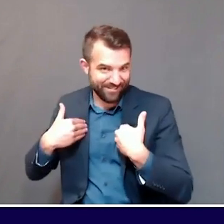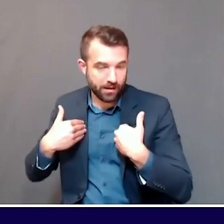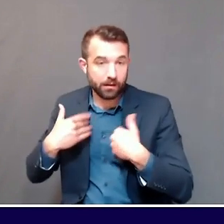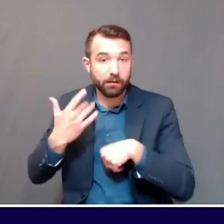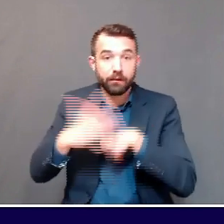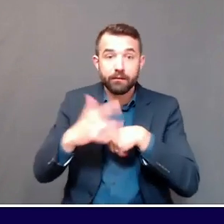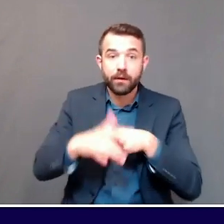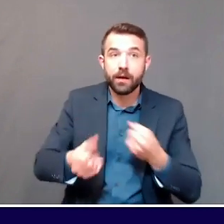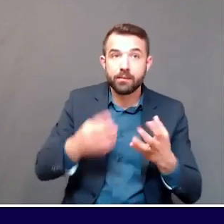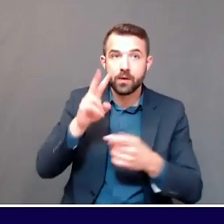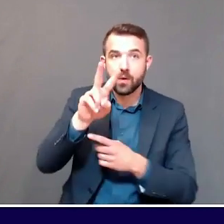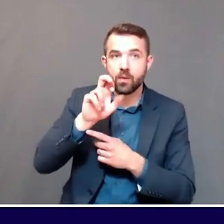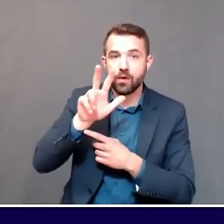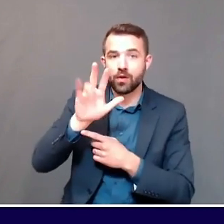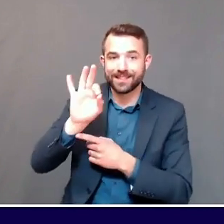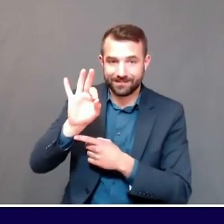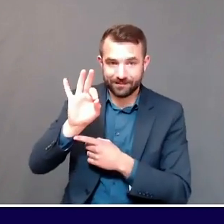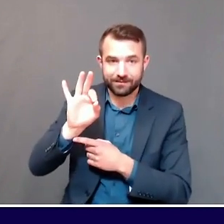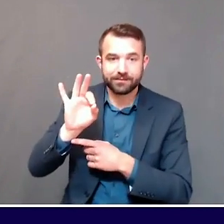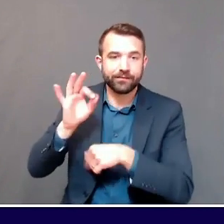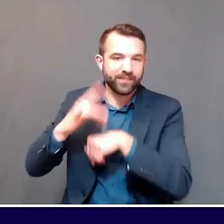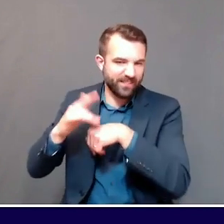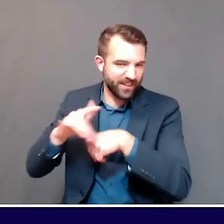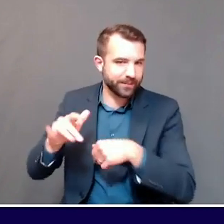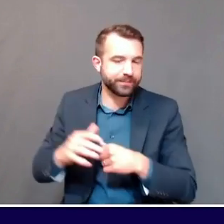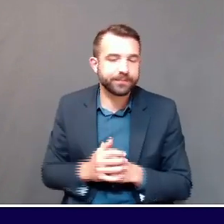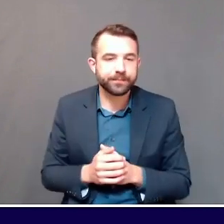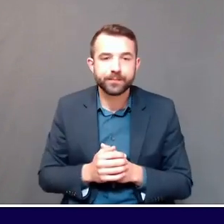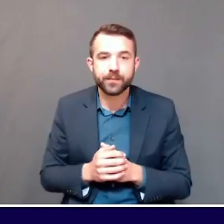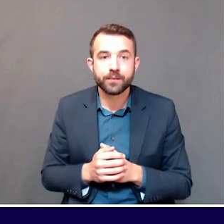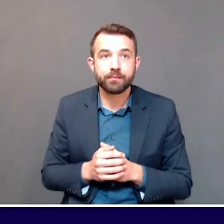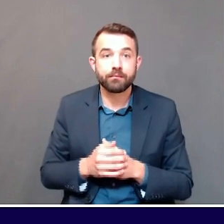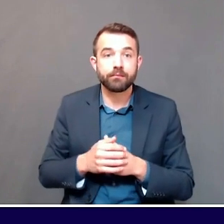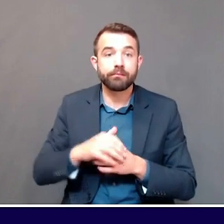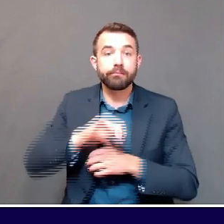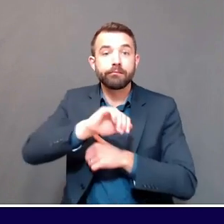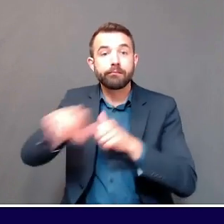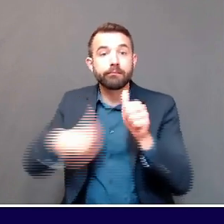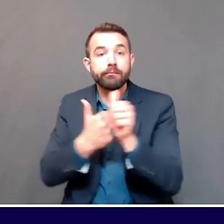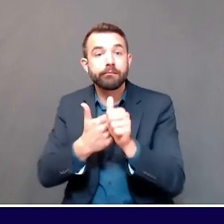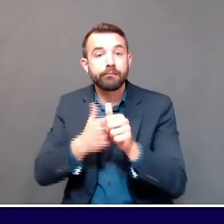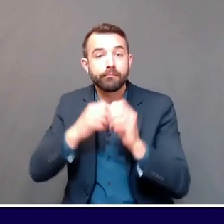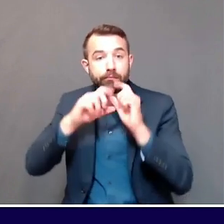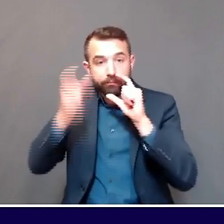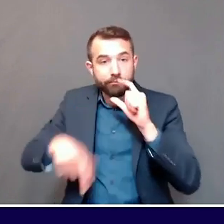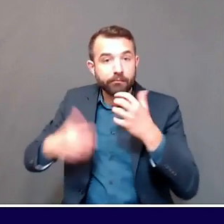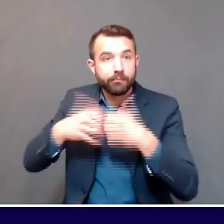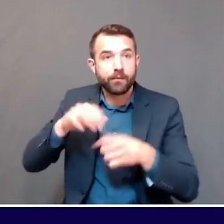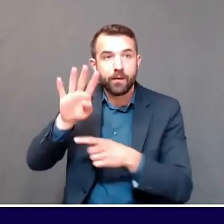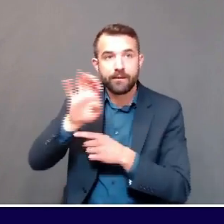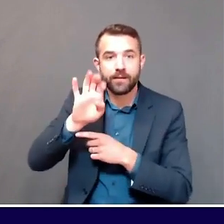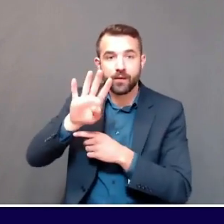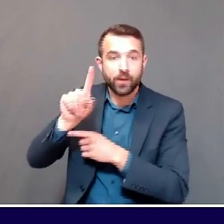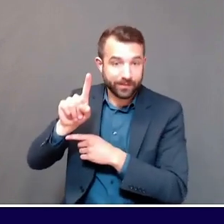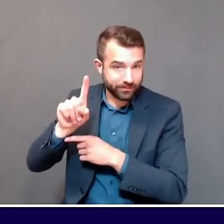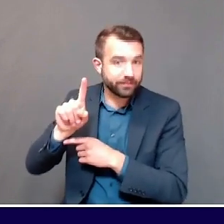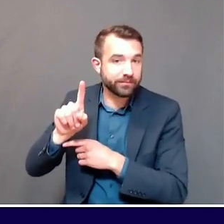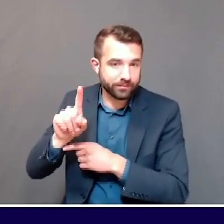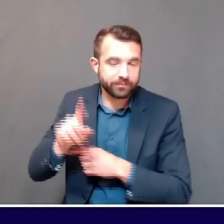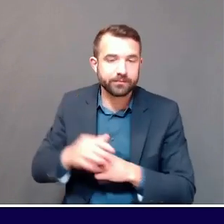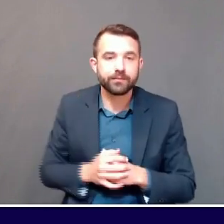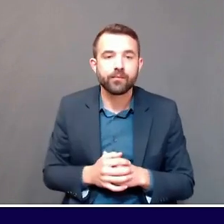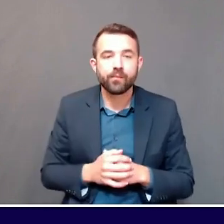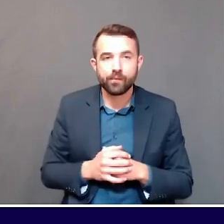239 of which are available, and there remain 441 alternative ventilators